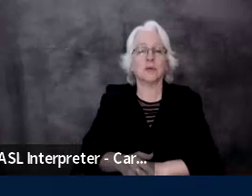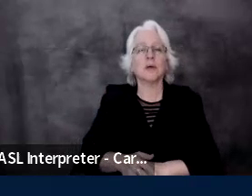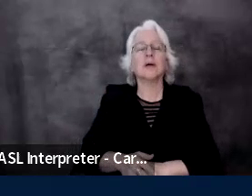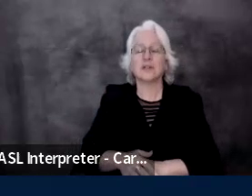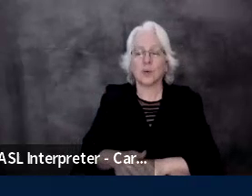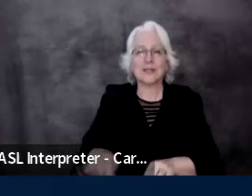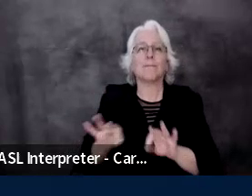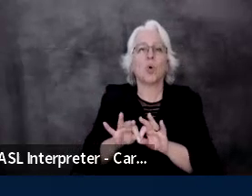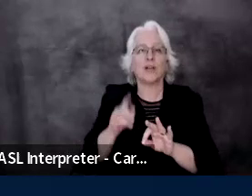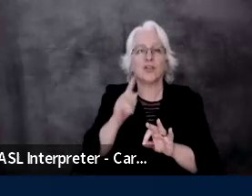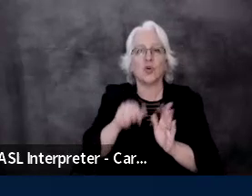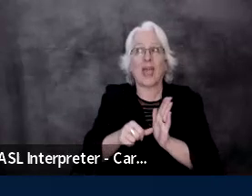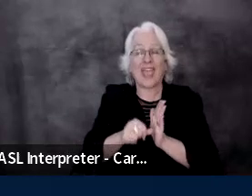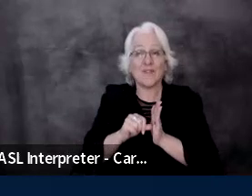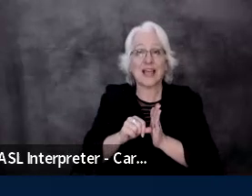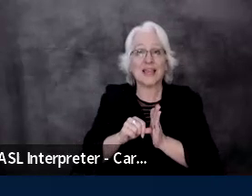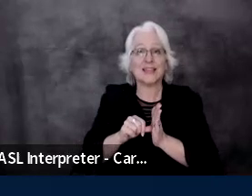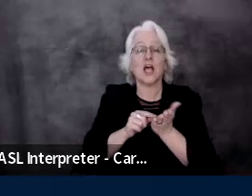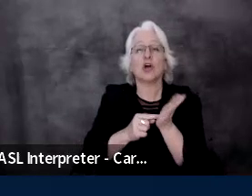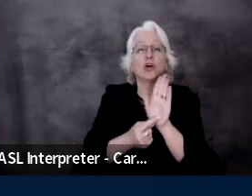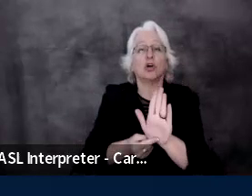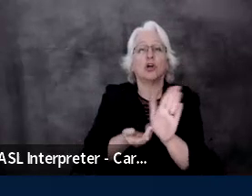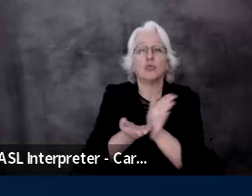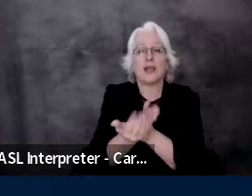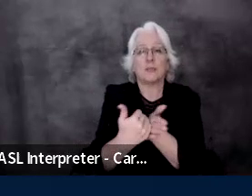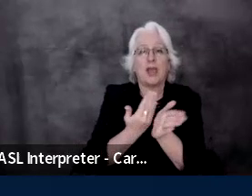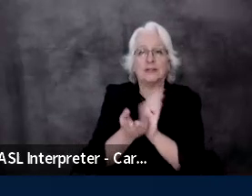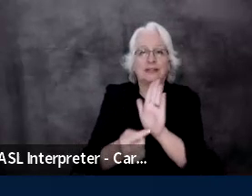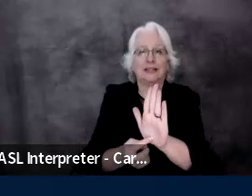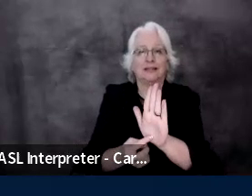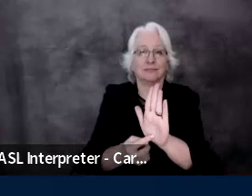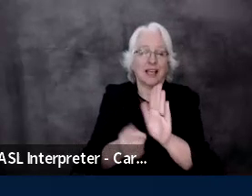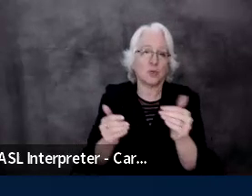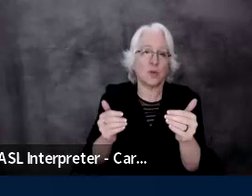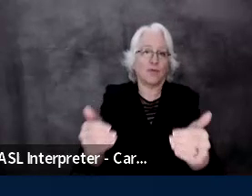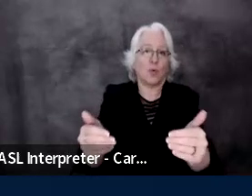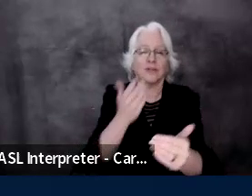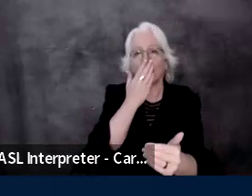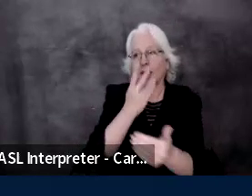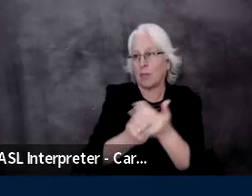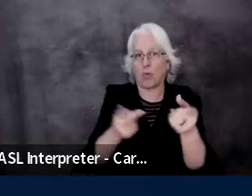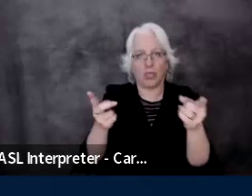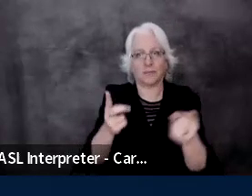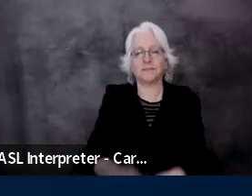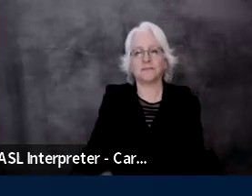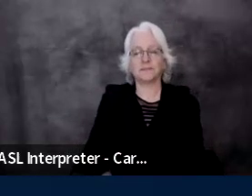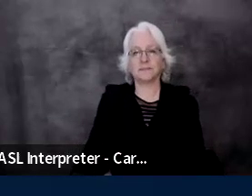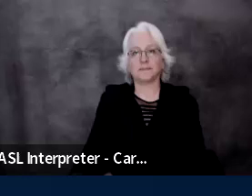transparency as we move forward in this space as well. Thank you. Thank you both.